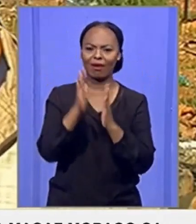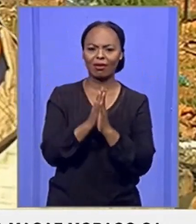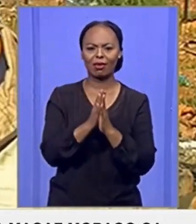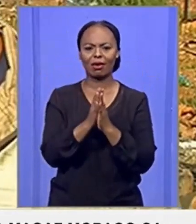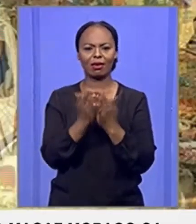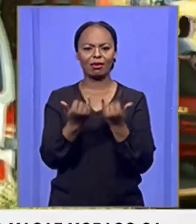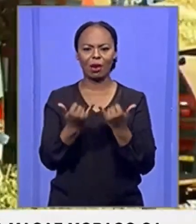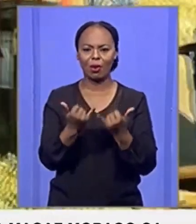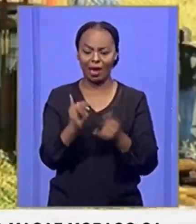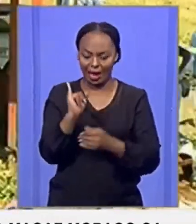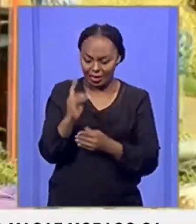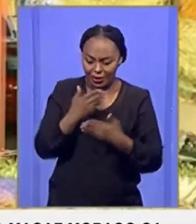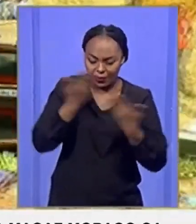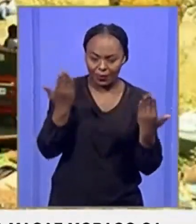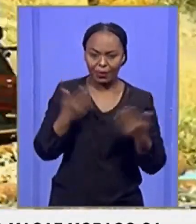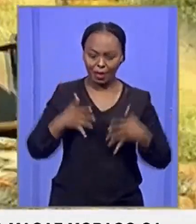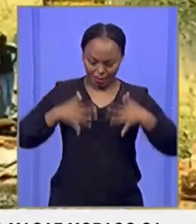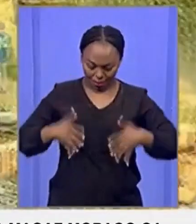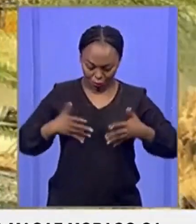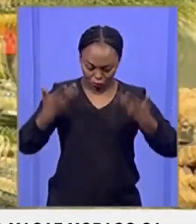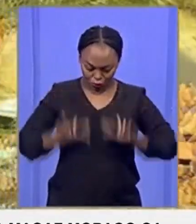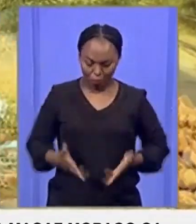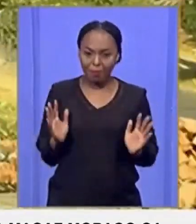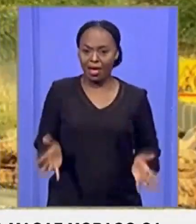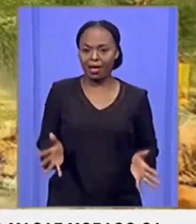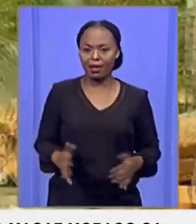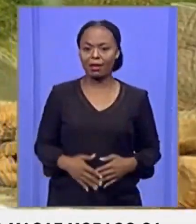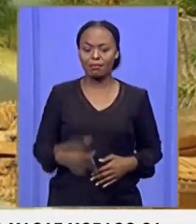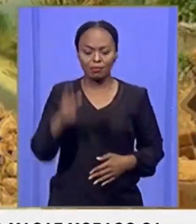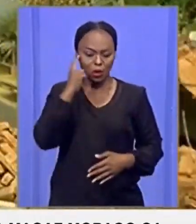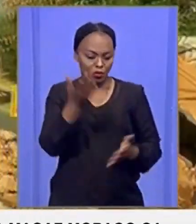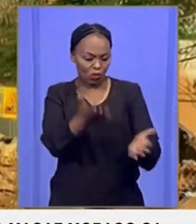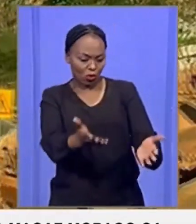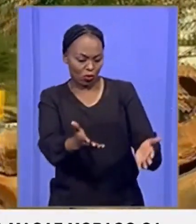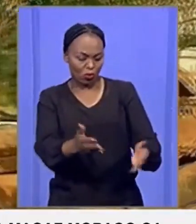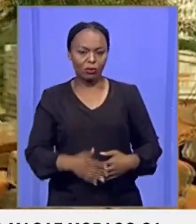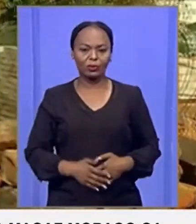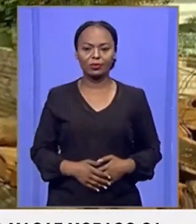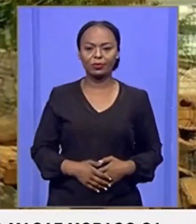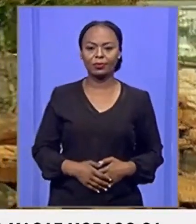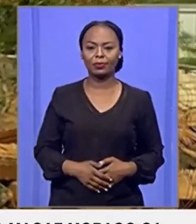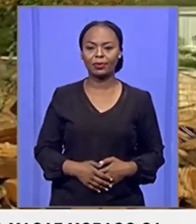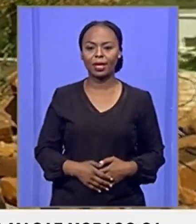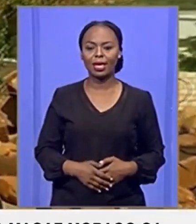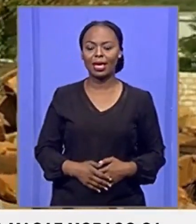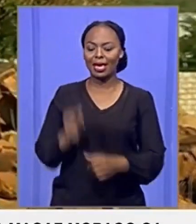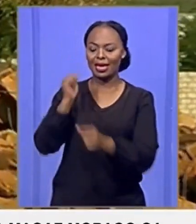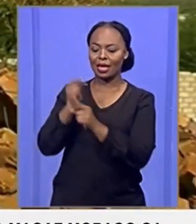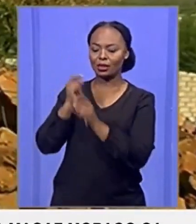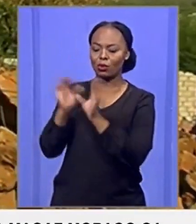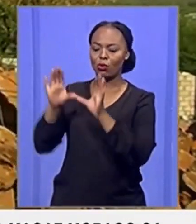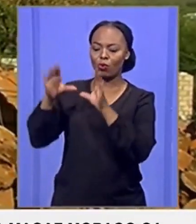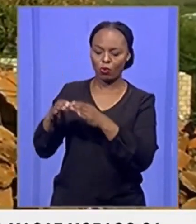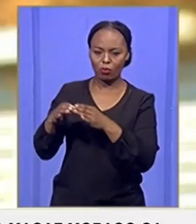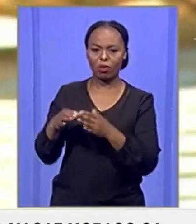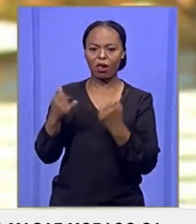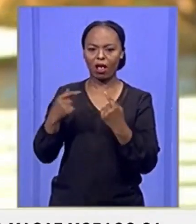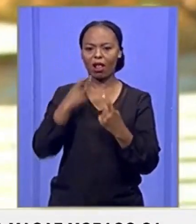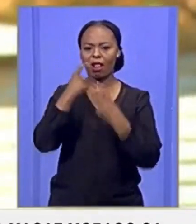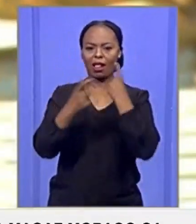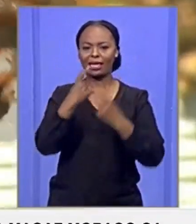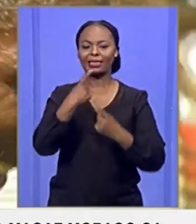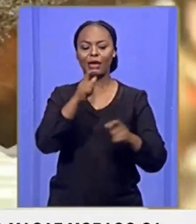le so a rena dipalesa re feletse ka maapare mo robetse mo ntle. Go le bjalo bora ditekisi ka Burgersfort le dinaga mabapi ba